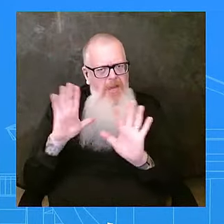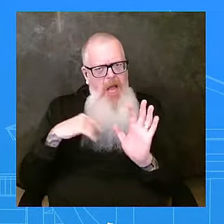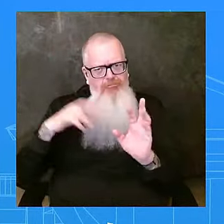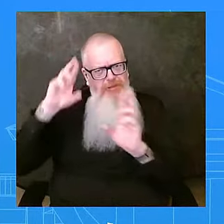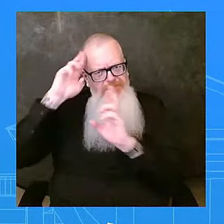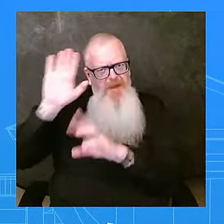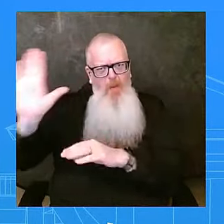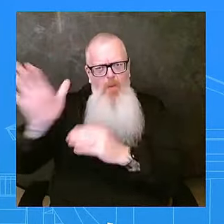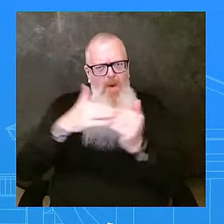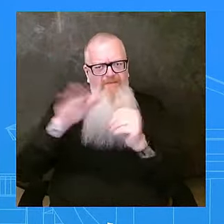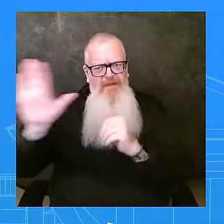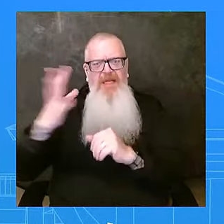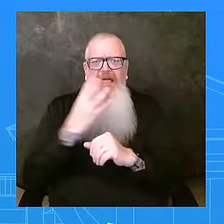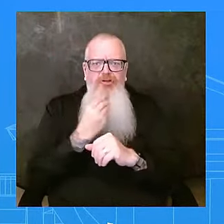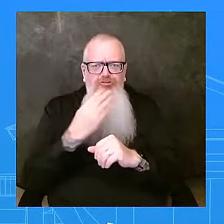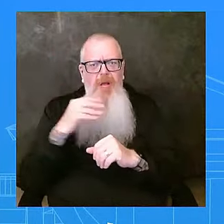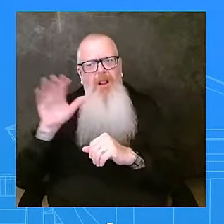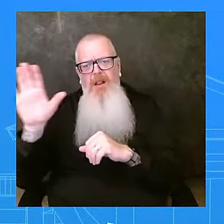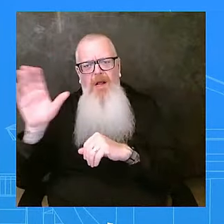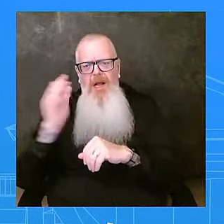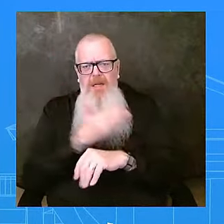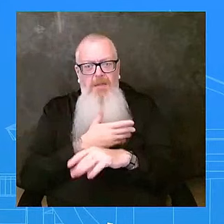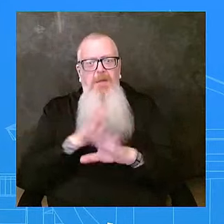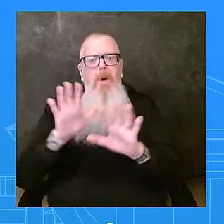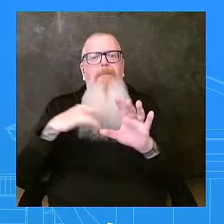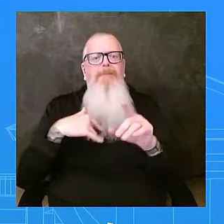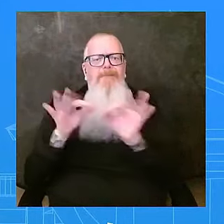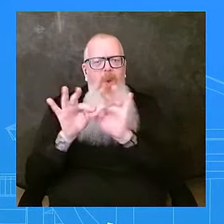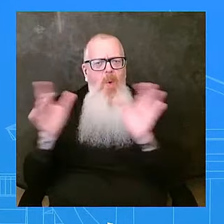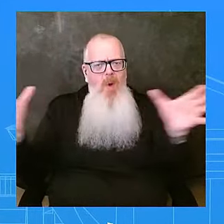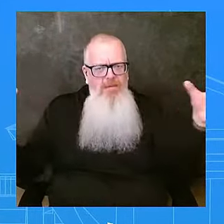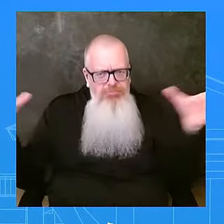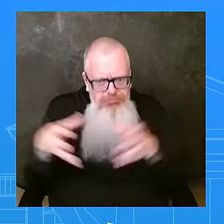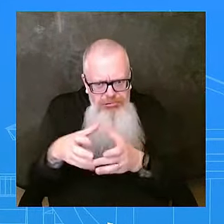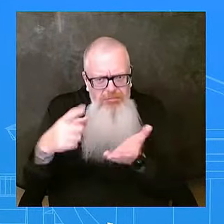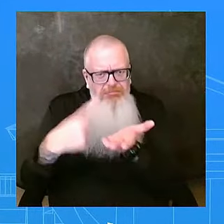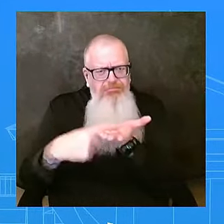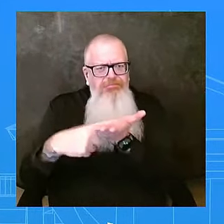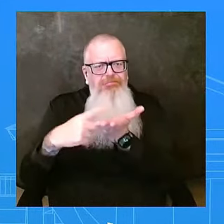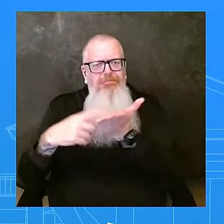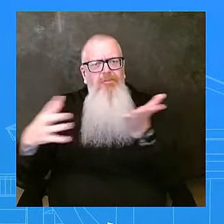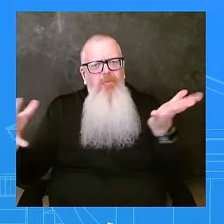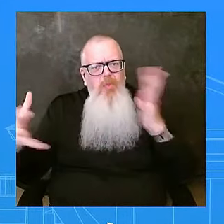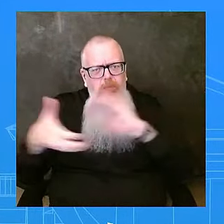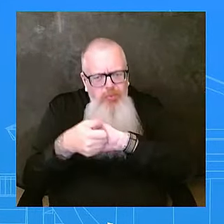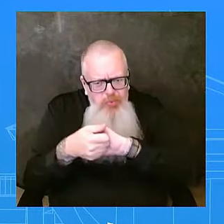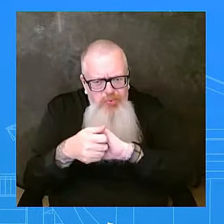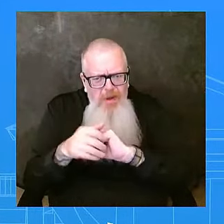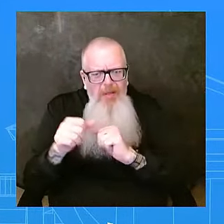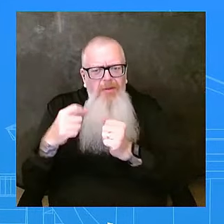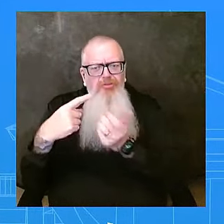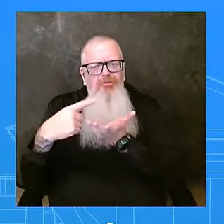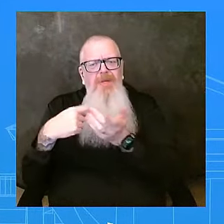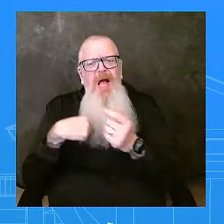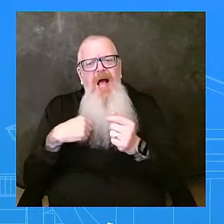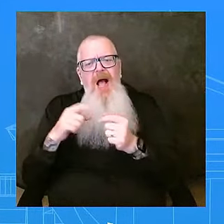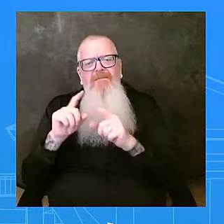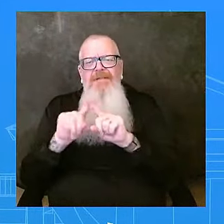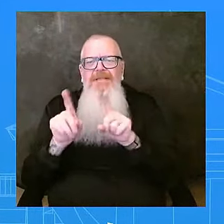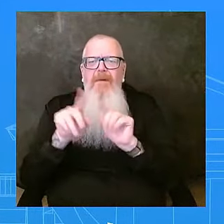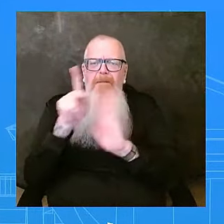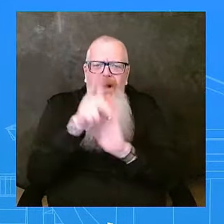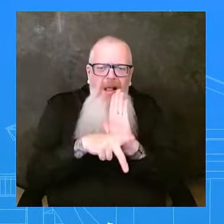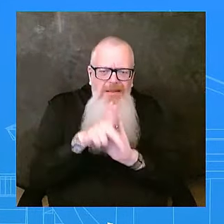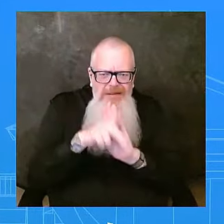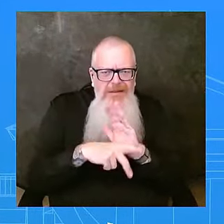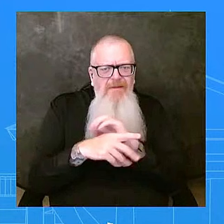as principal allies and good friends on a range of foreign policy issues. And I think it's fair to say that that